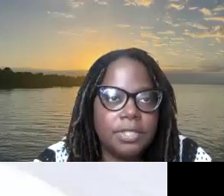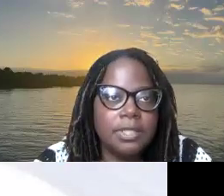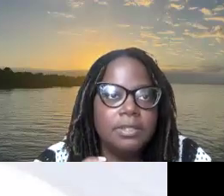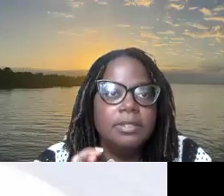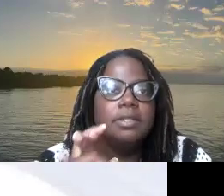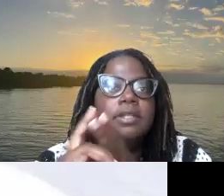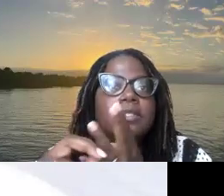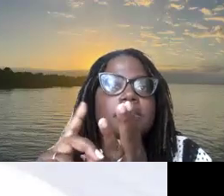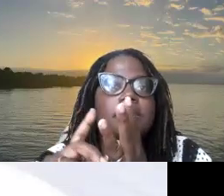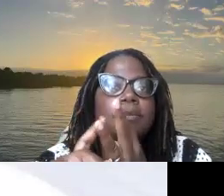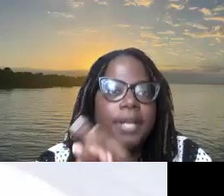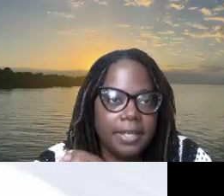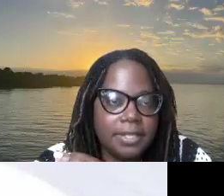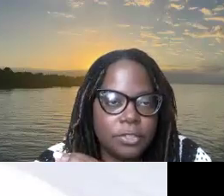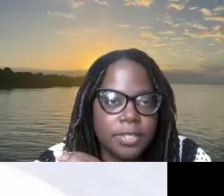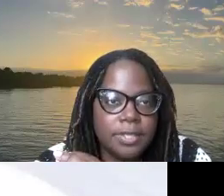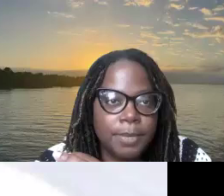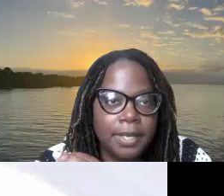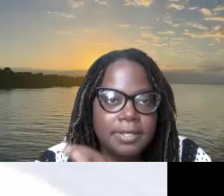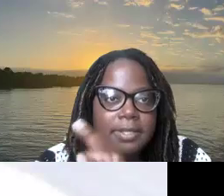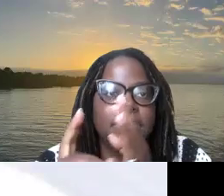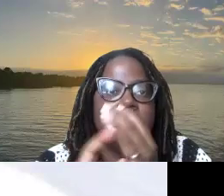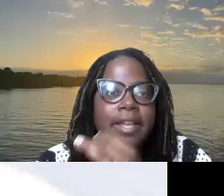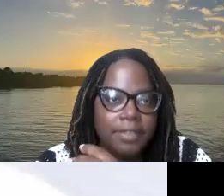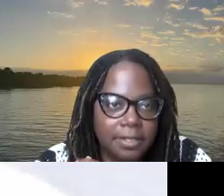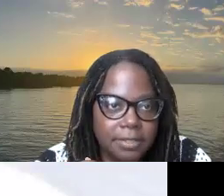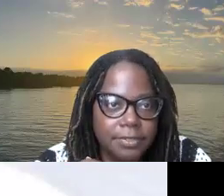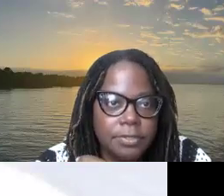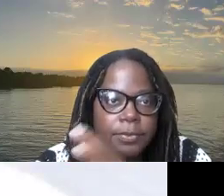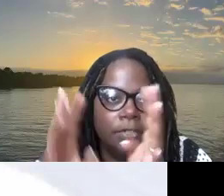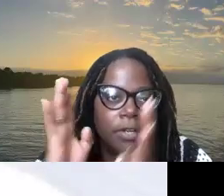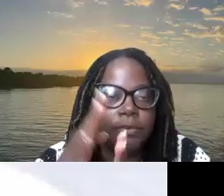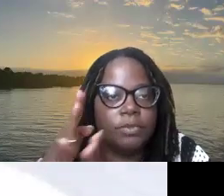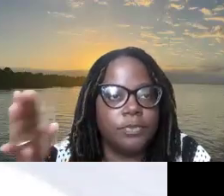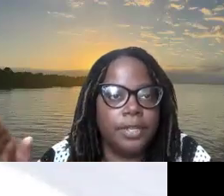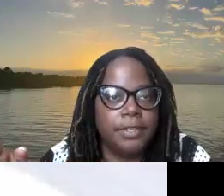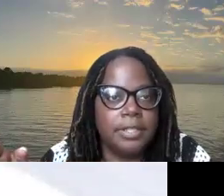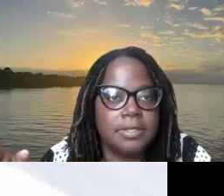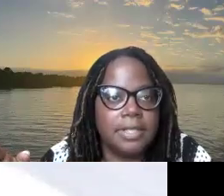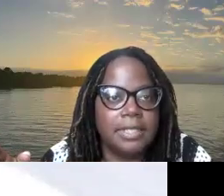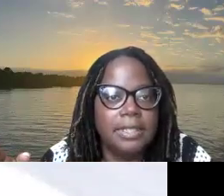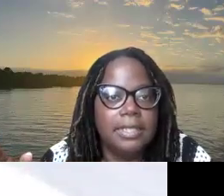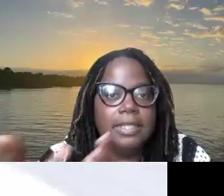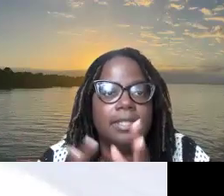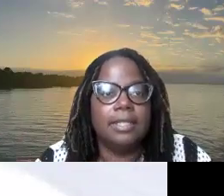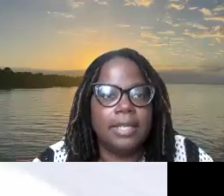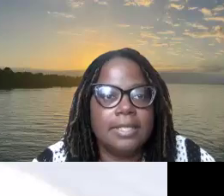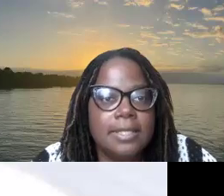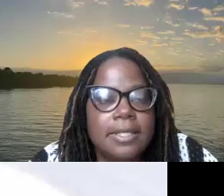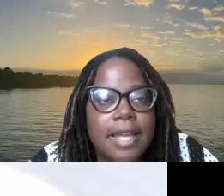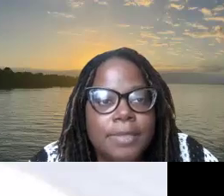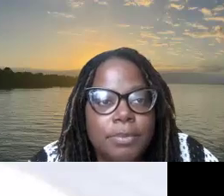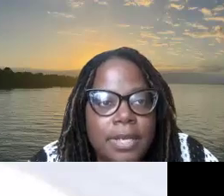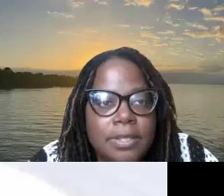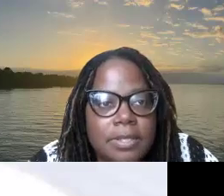valuing diversity, it's addressing bias, and it's navigating difference. So we've talked through those 4 areas today. And the